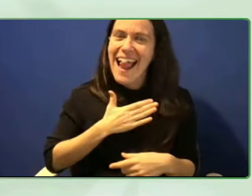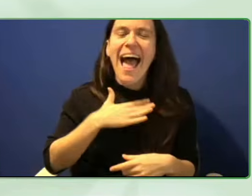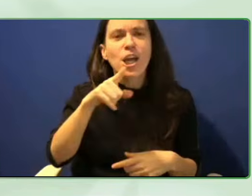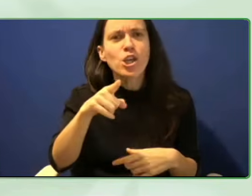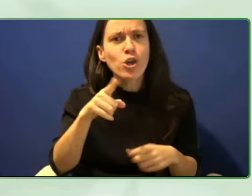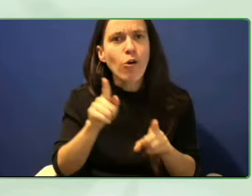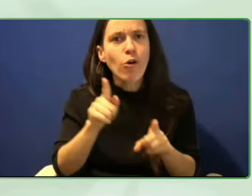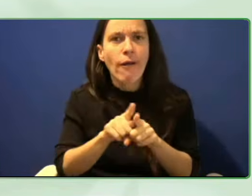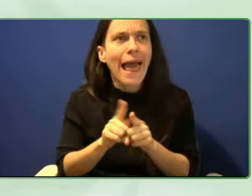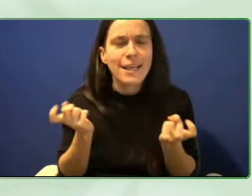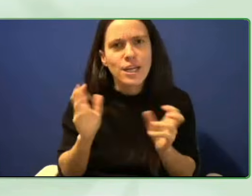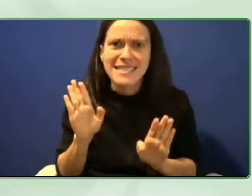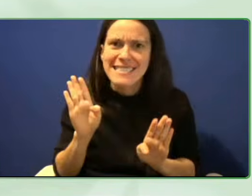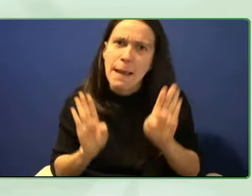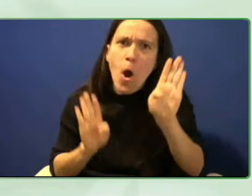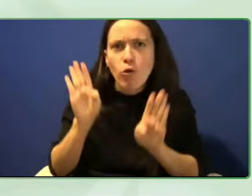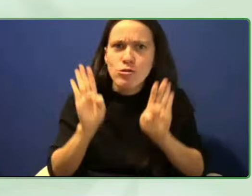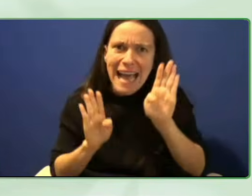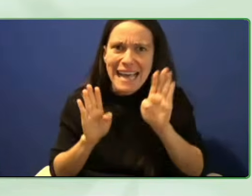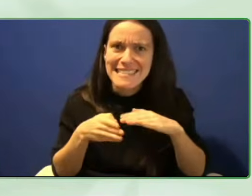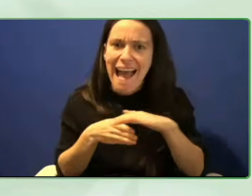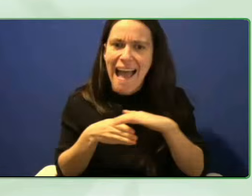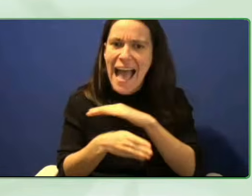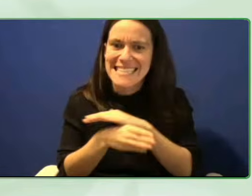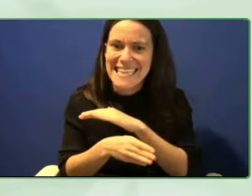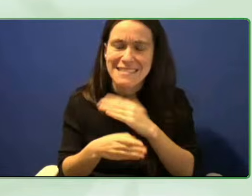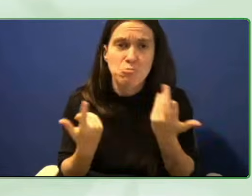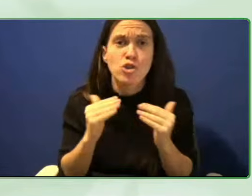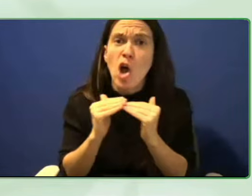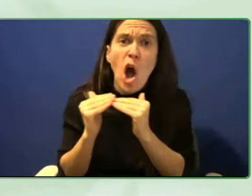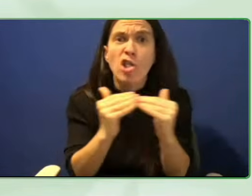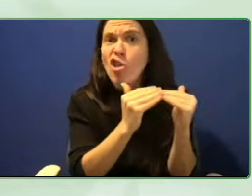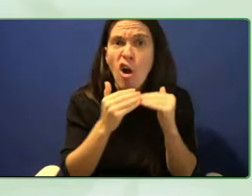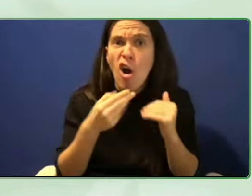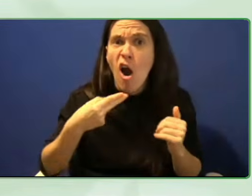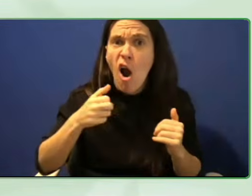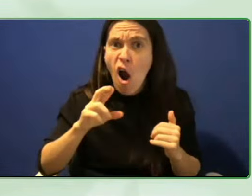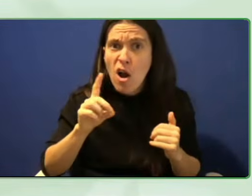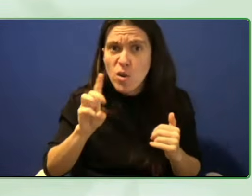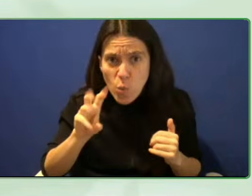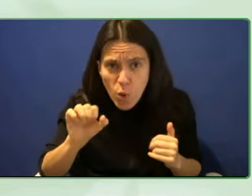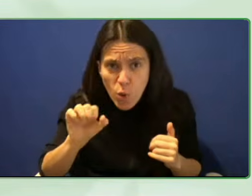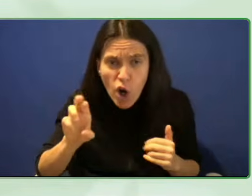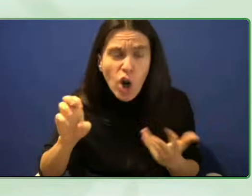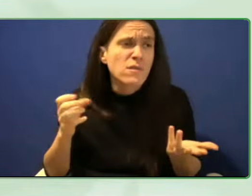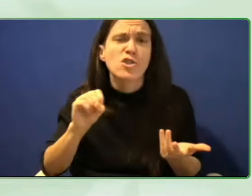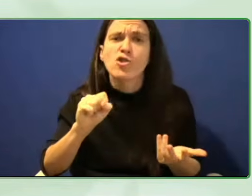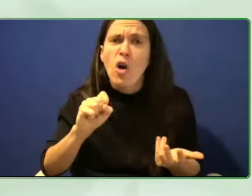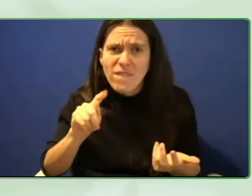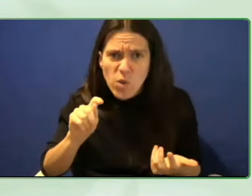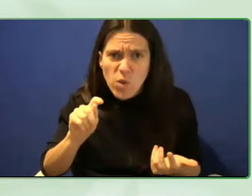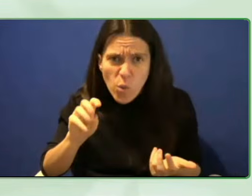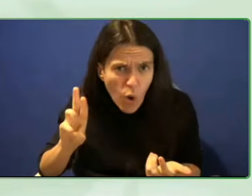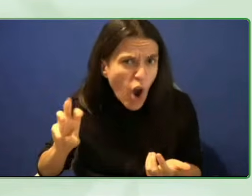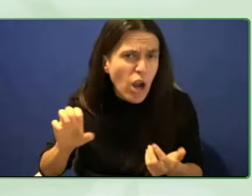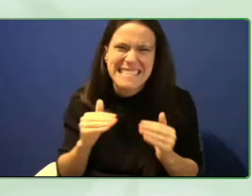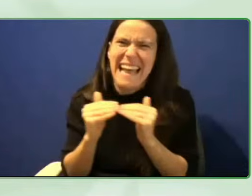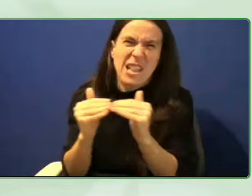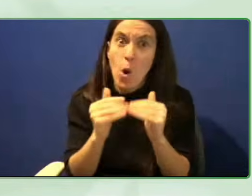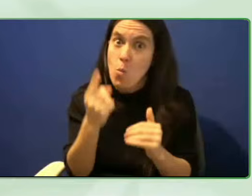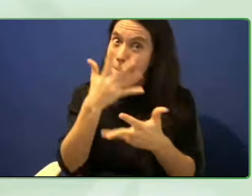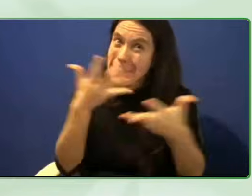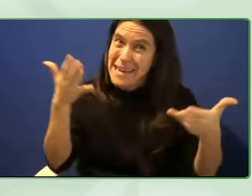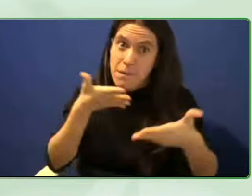through standard hardware and software, because one of the biggest barriers to inclusion is price.